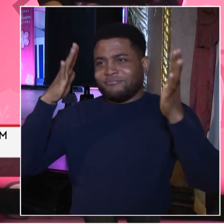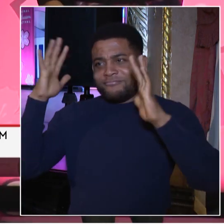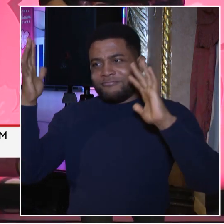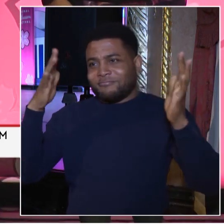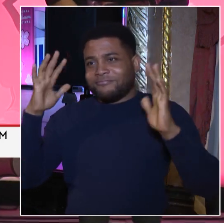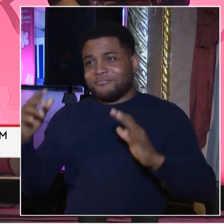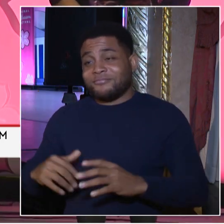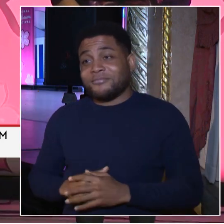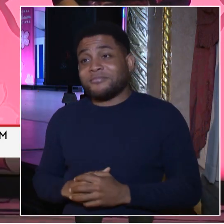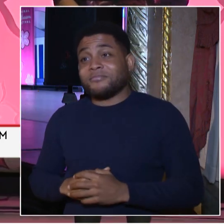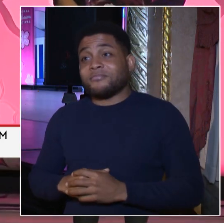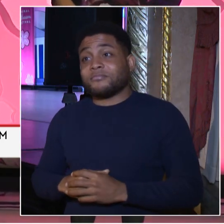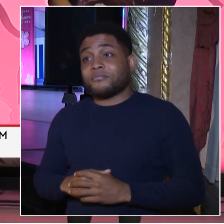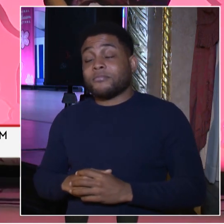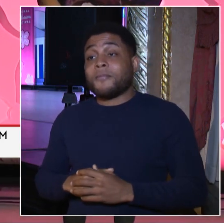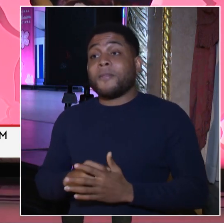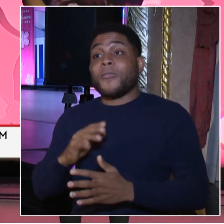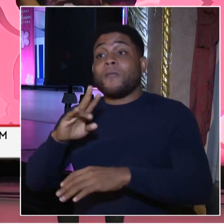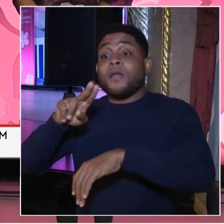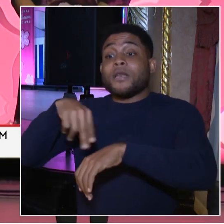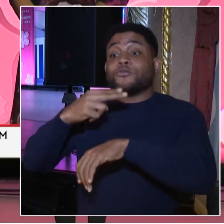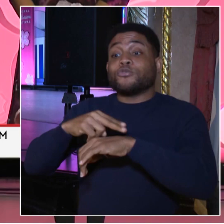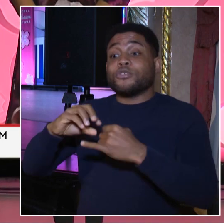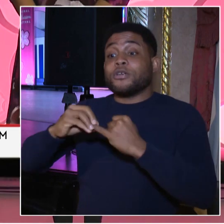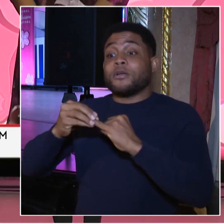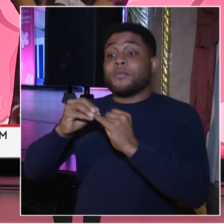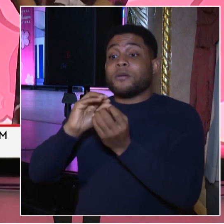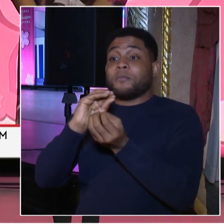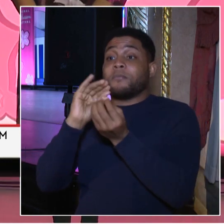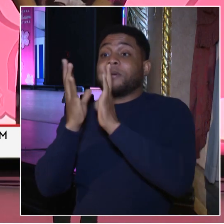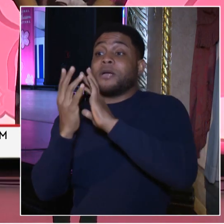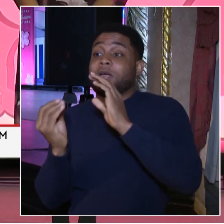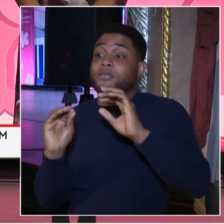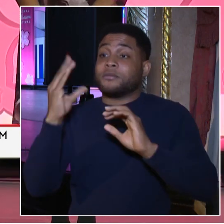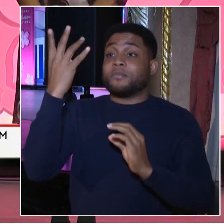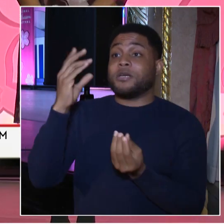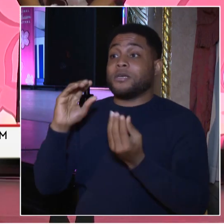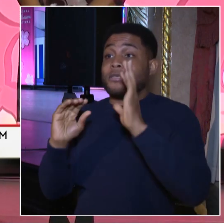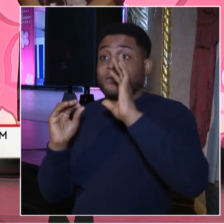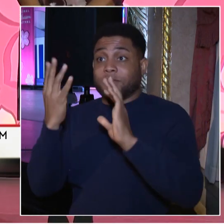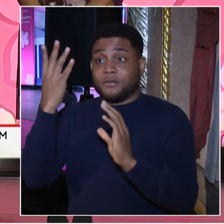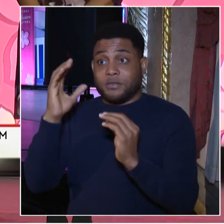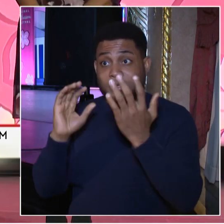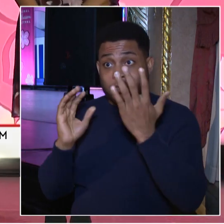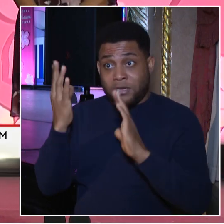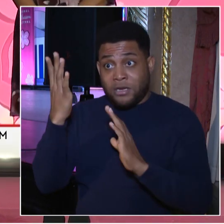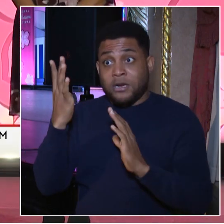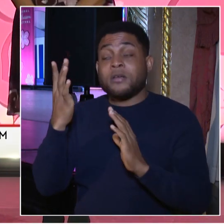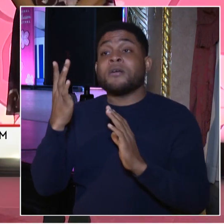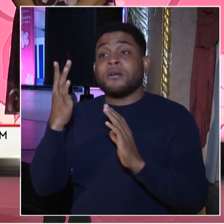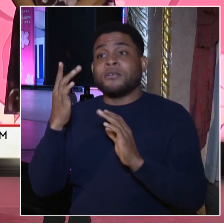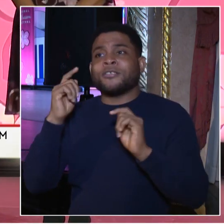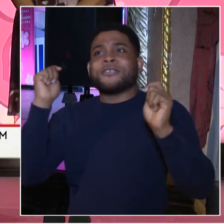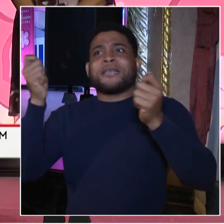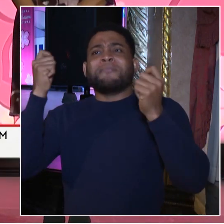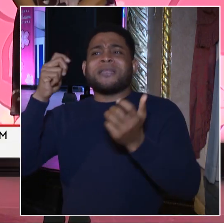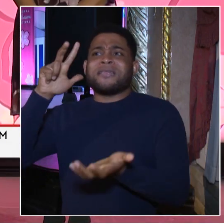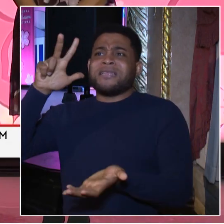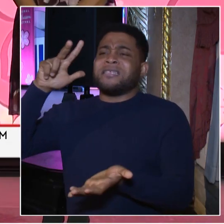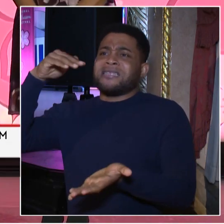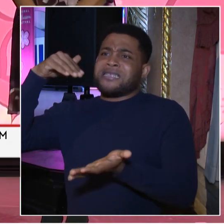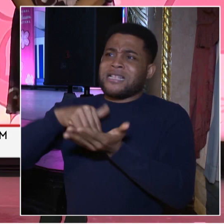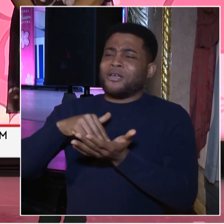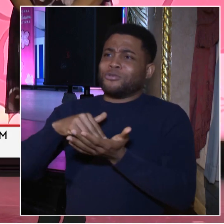The National Cherry Blossom Festival commemorates the gift of 3,000 cherry trees from the city of